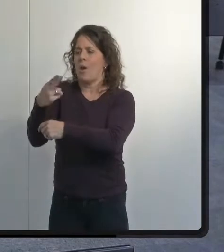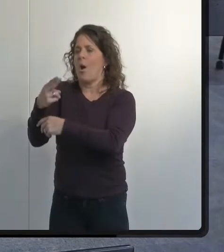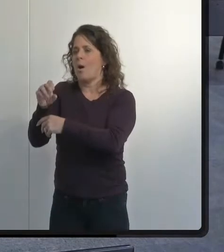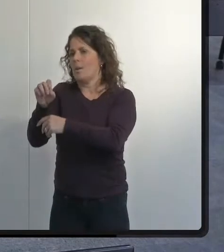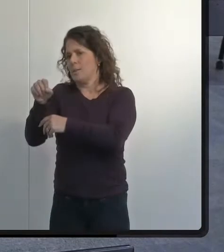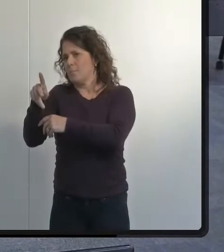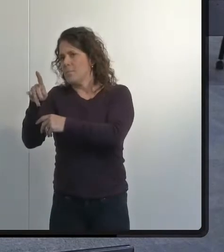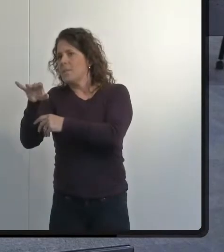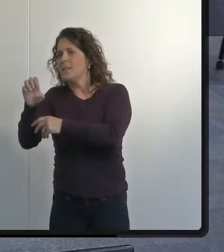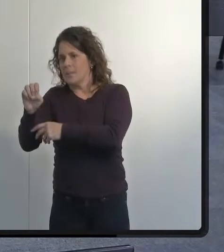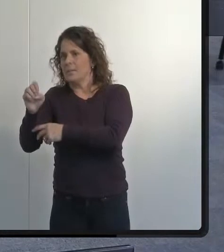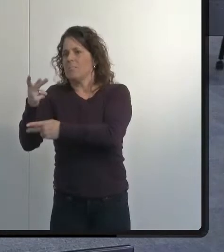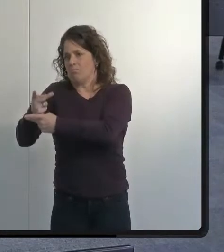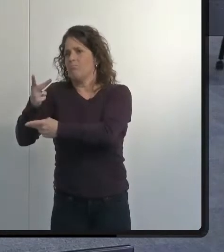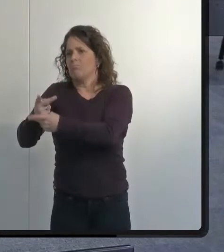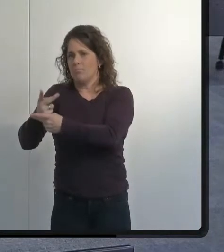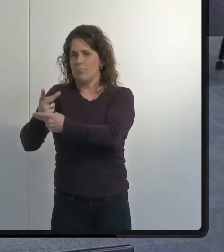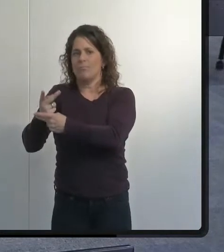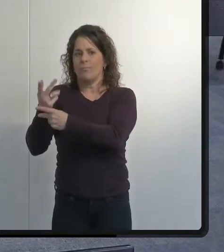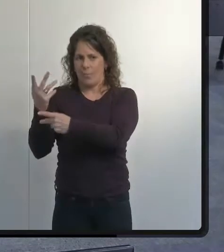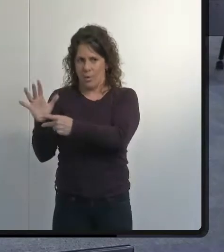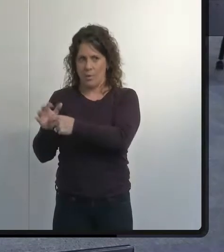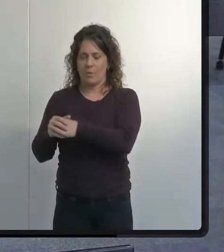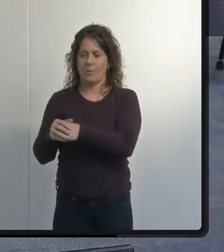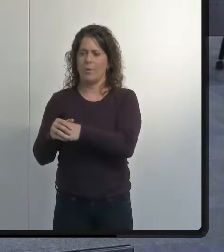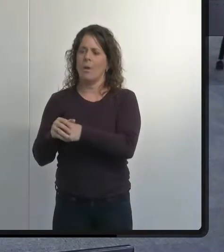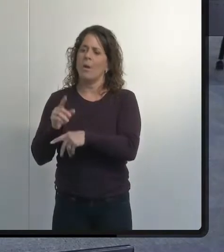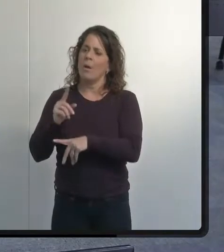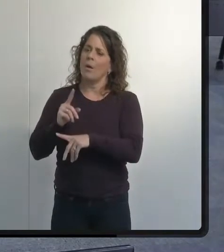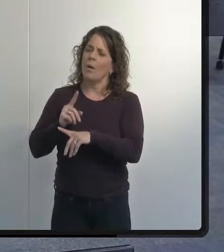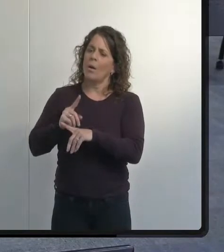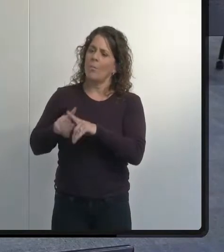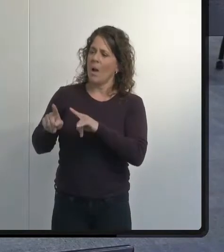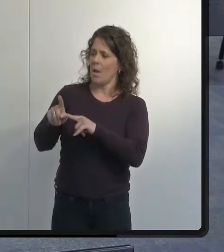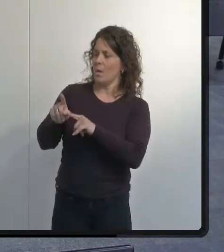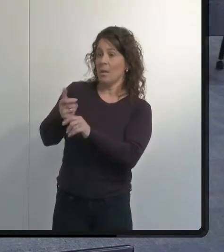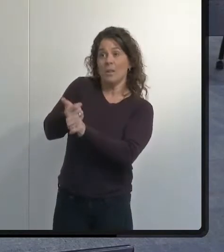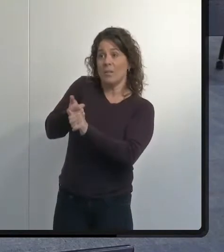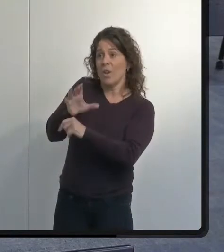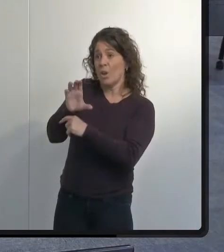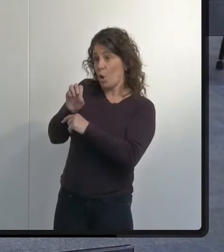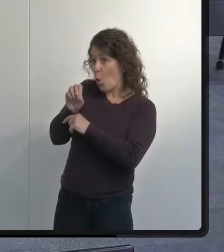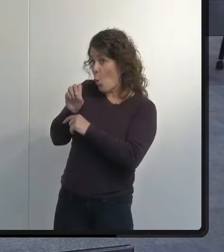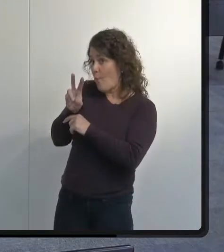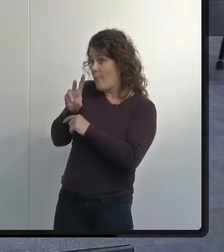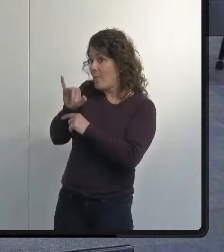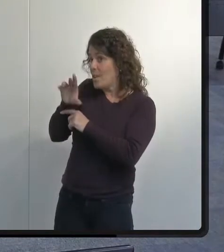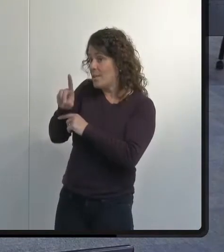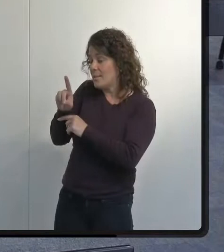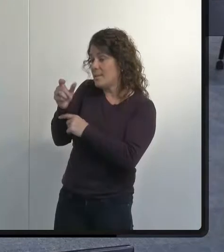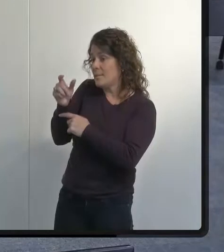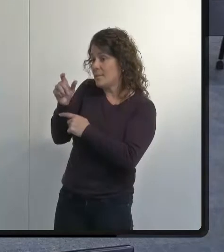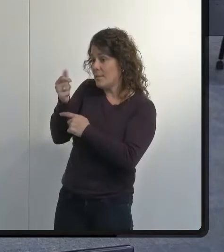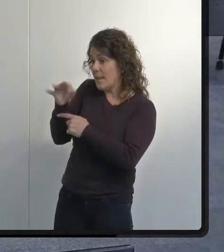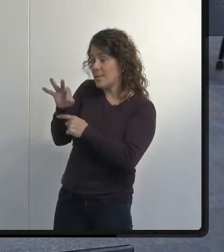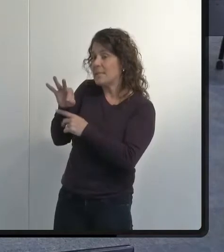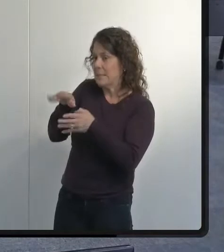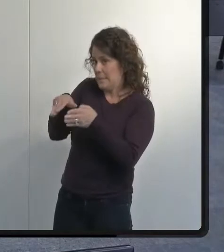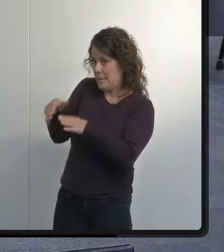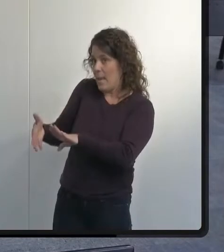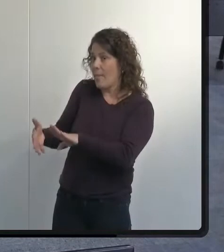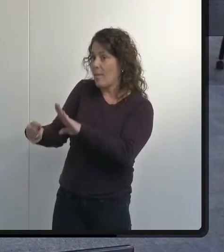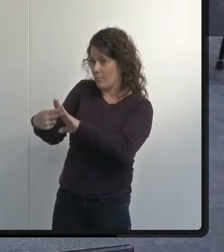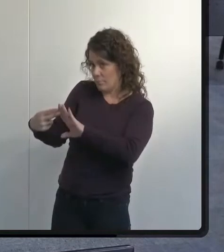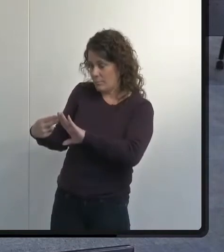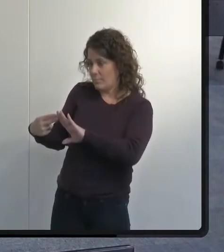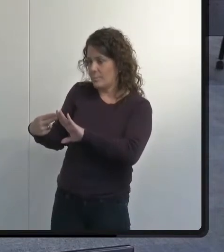I'm trying to understand, or it was classified as a COVID death. So are we to understand that that person's, presumably